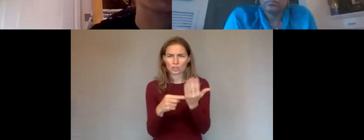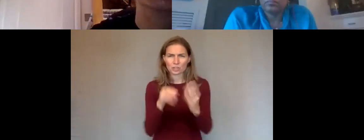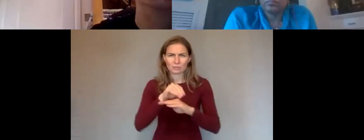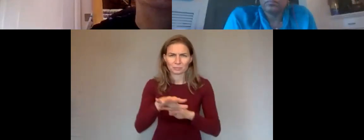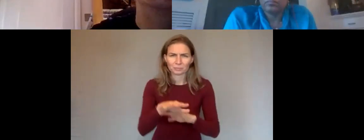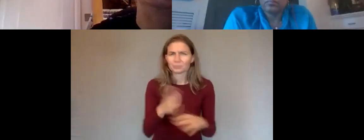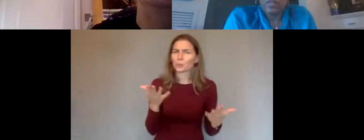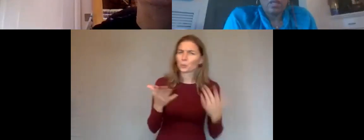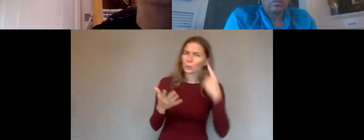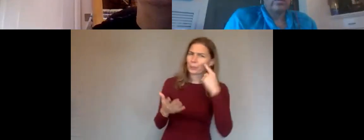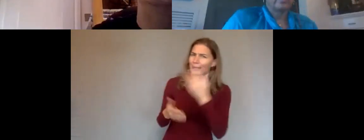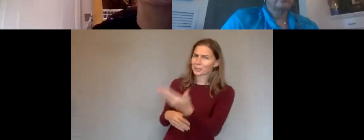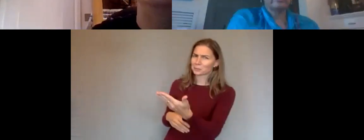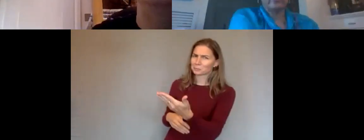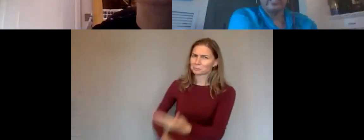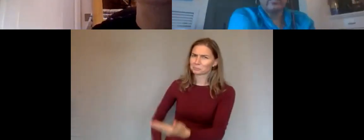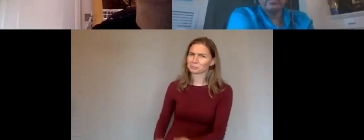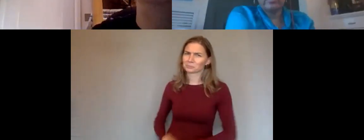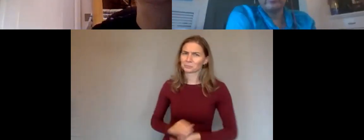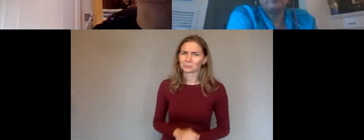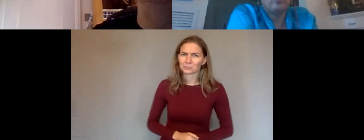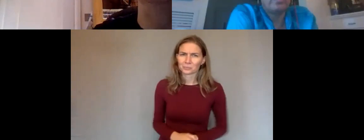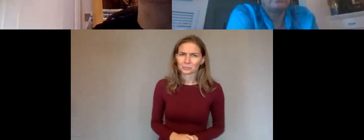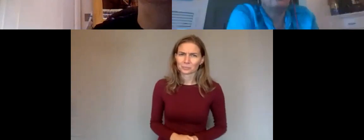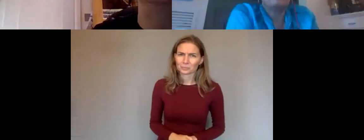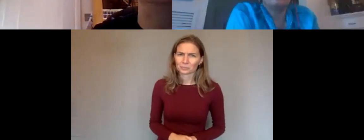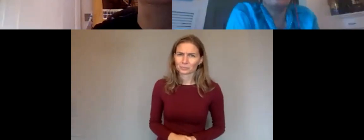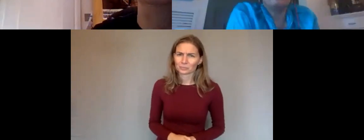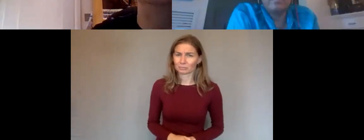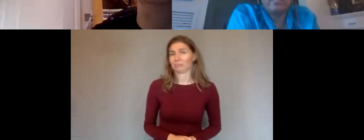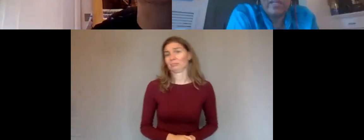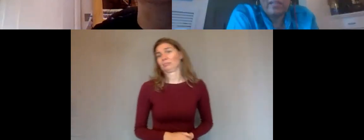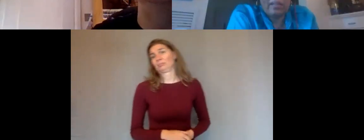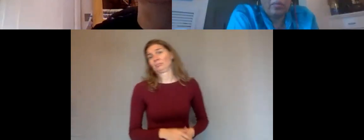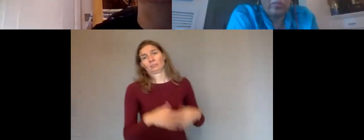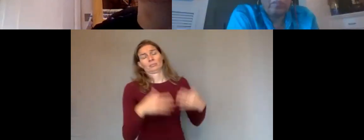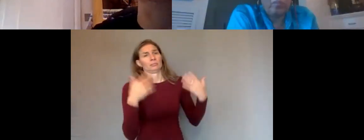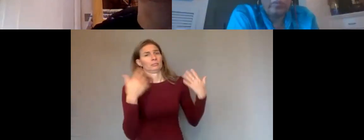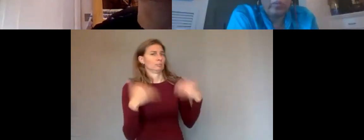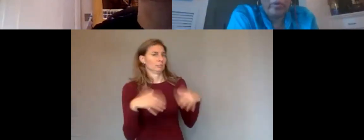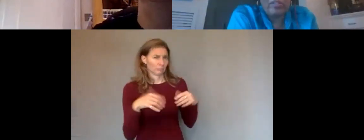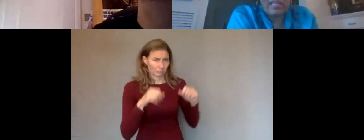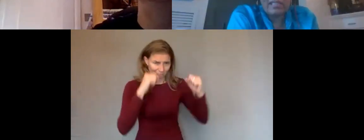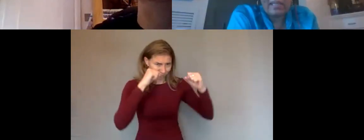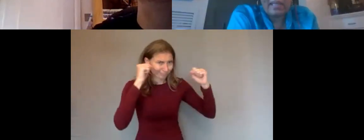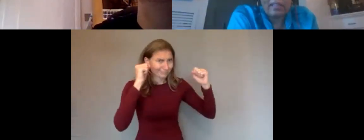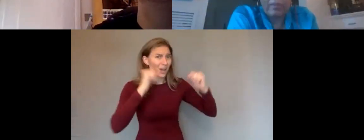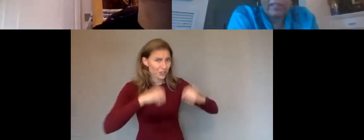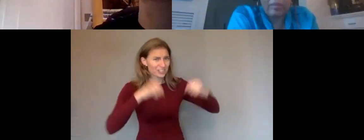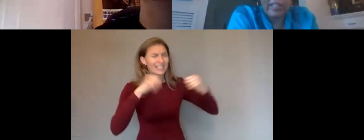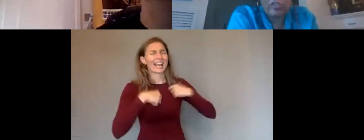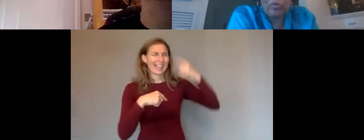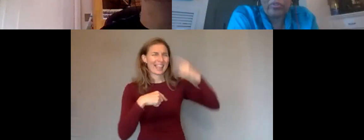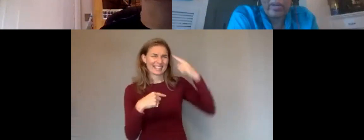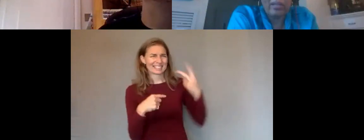that? No, I couldn't agree more. And I mean, in many ways, I think what we're both saying is that it's a bit